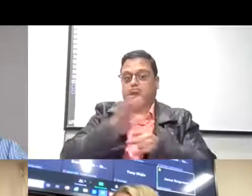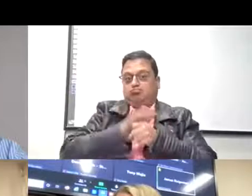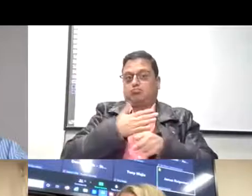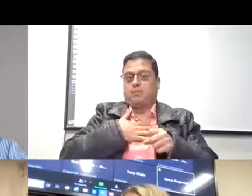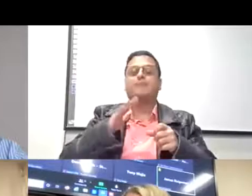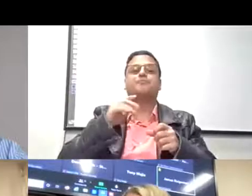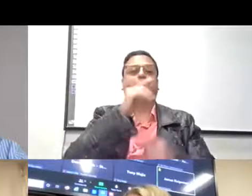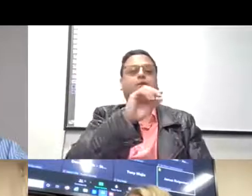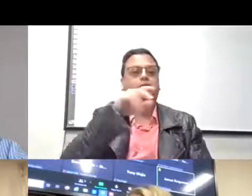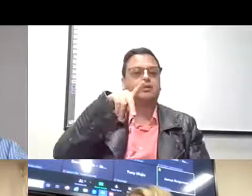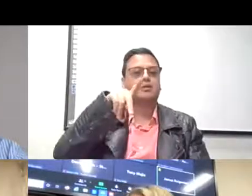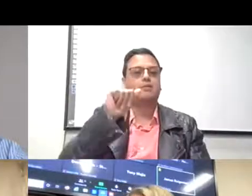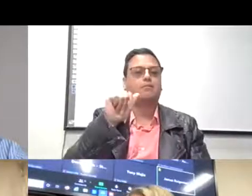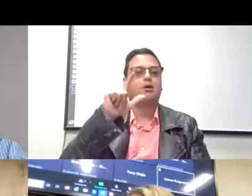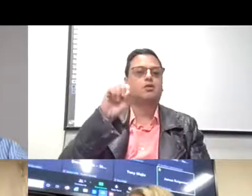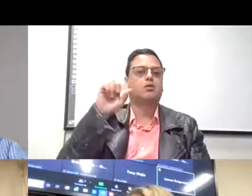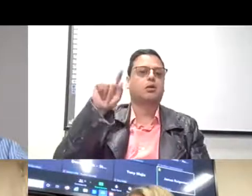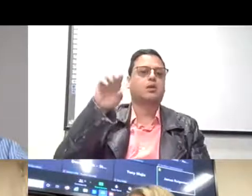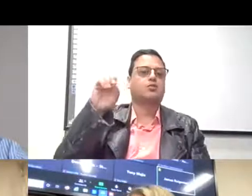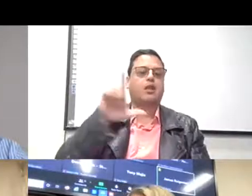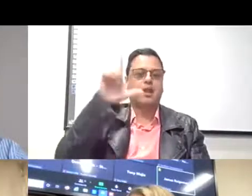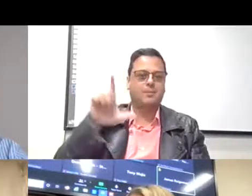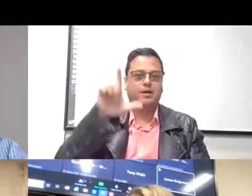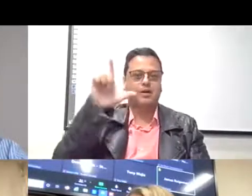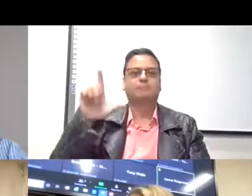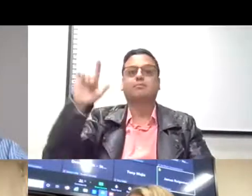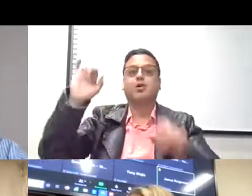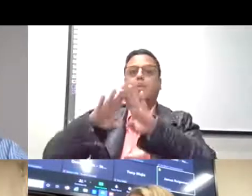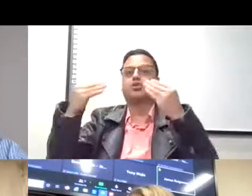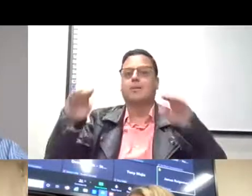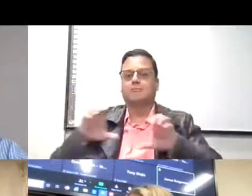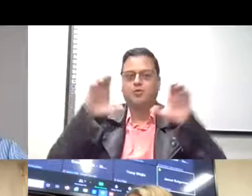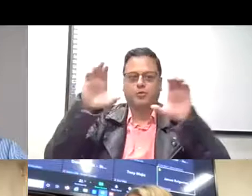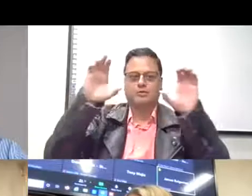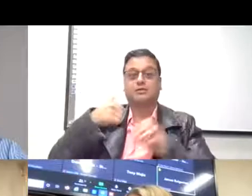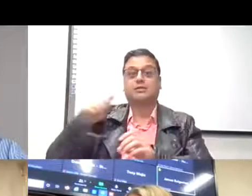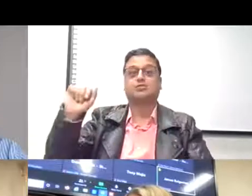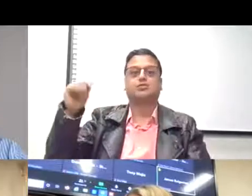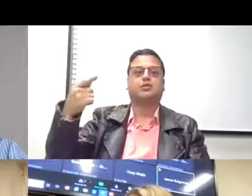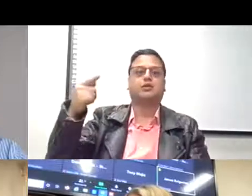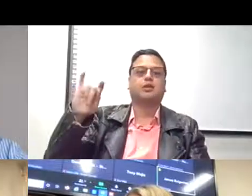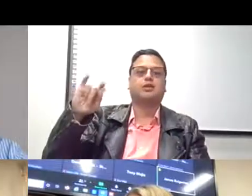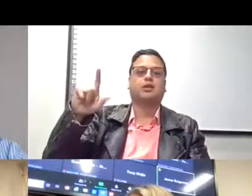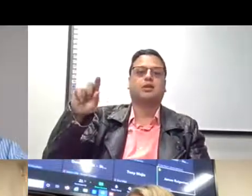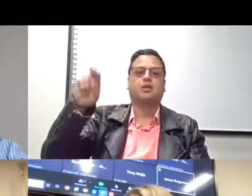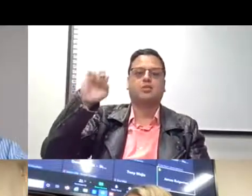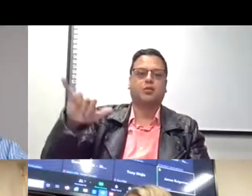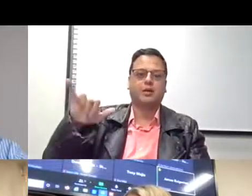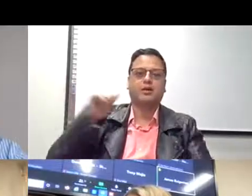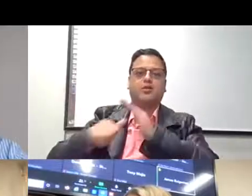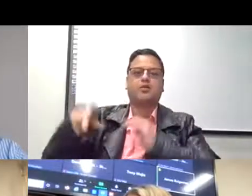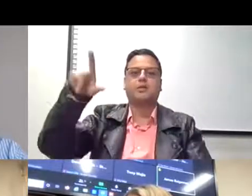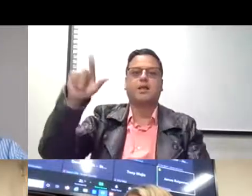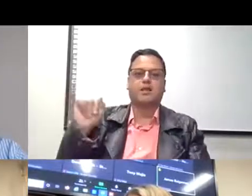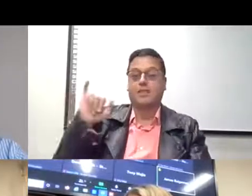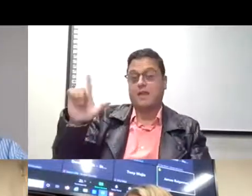the Palo Alto Library. It was done by an open shop. And the other one was the Gilroy Library under a PLA. The Gilroy Library